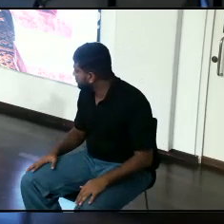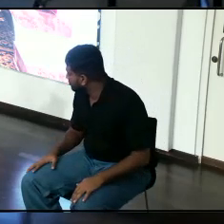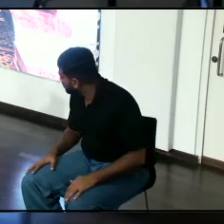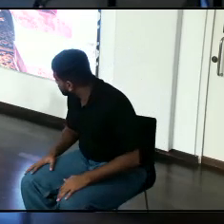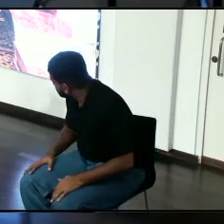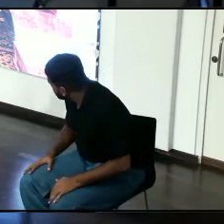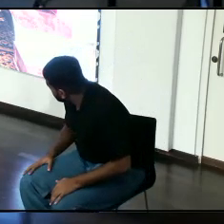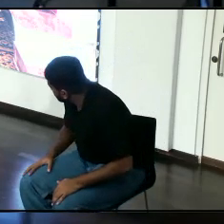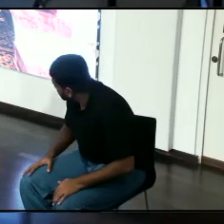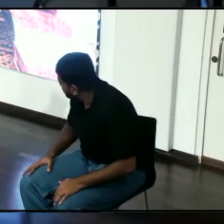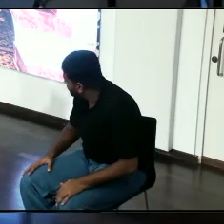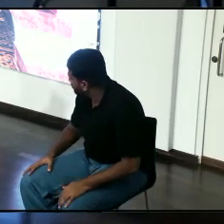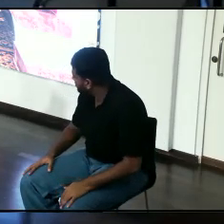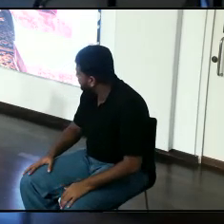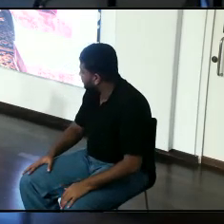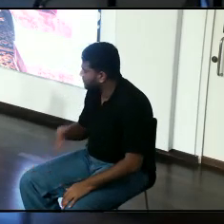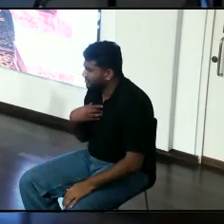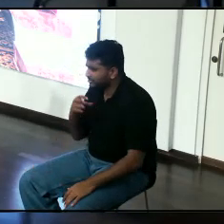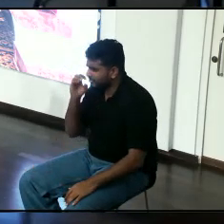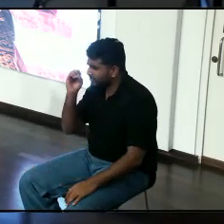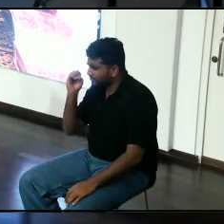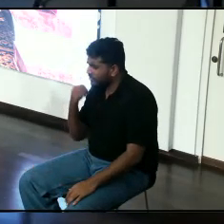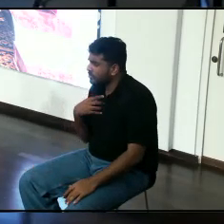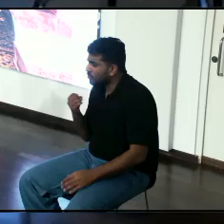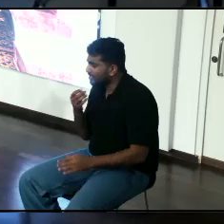I want to interrupt one observation.